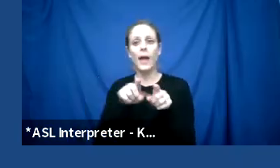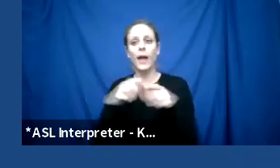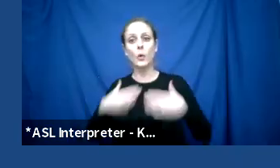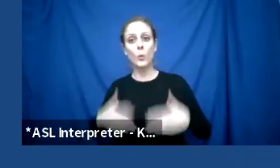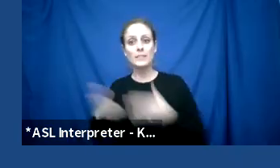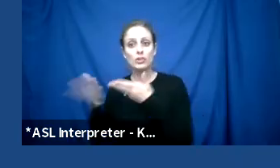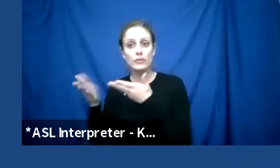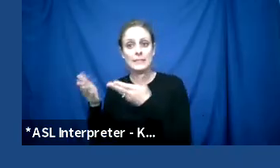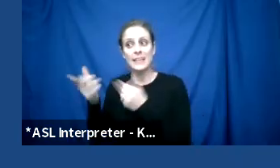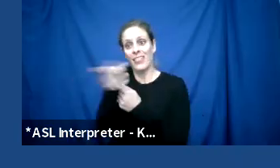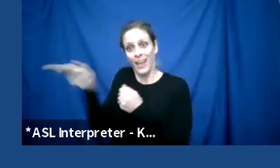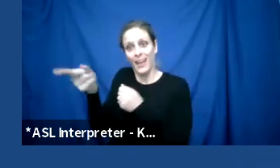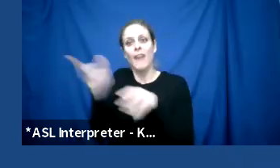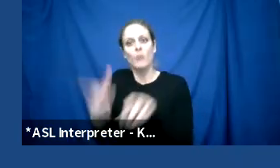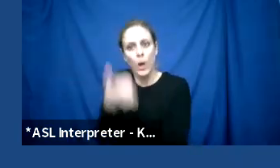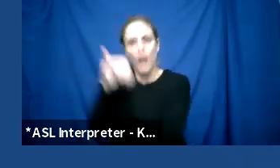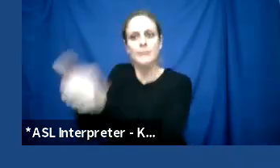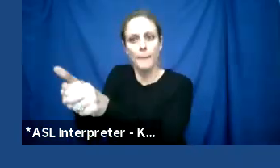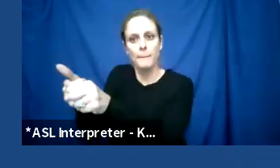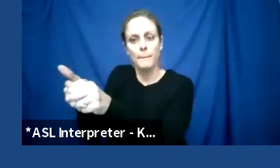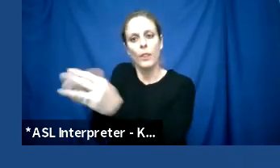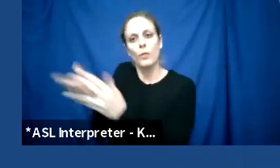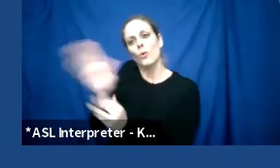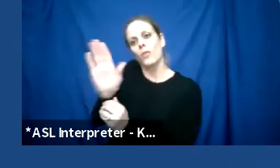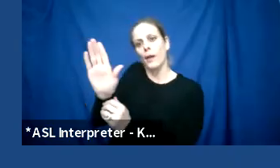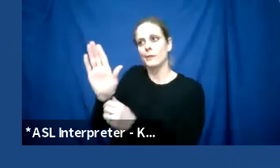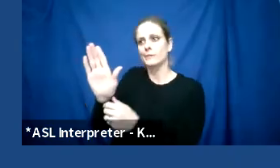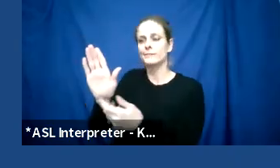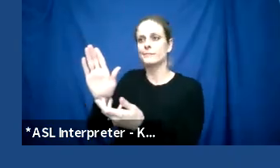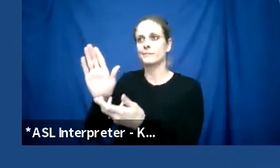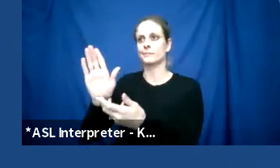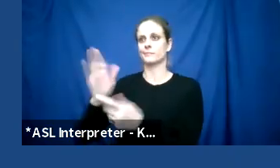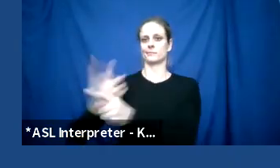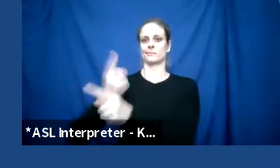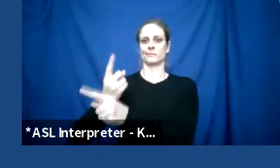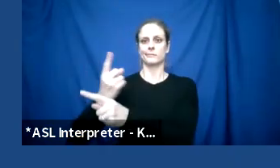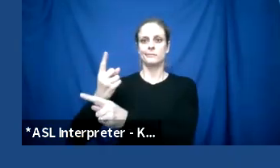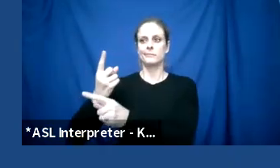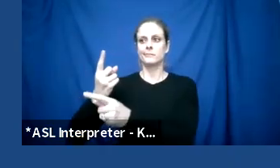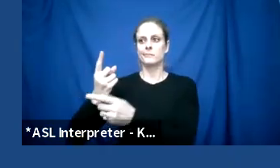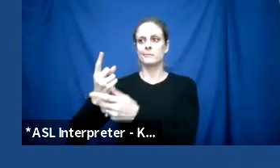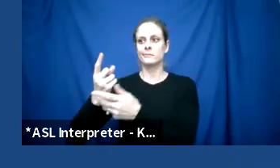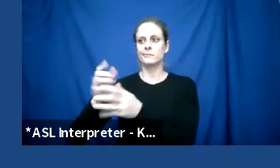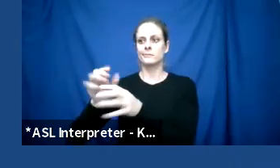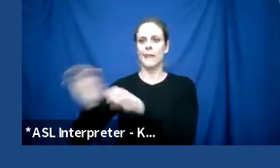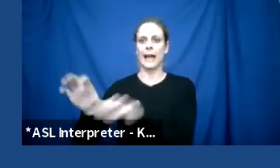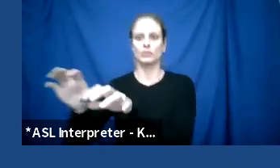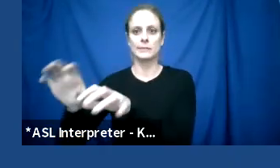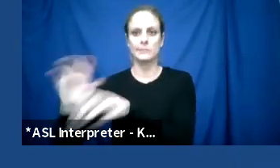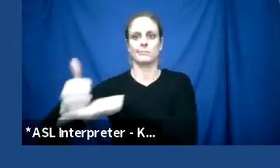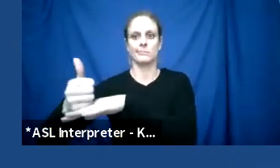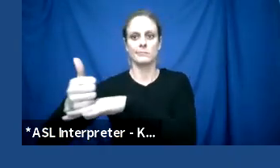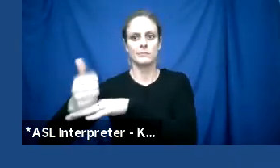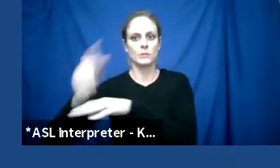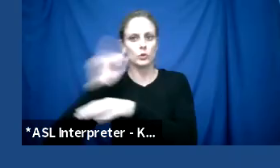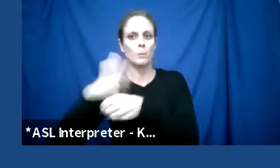adopt these regulations through regulatory actions as a part of their policies to have a mandatory effect. And